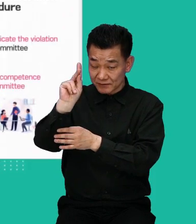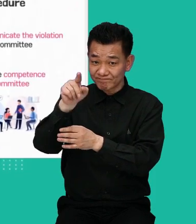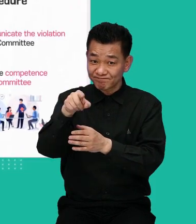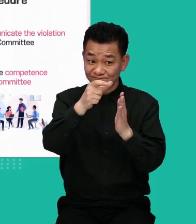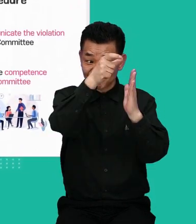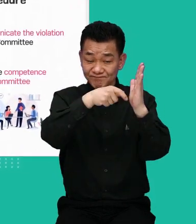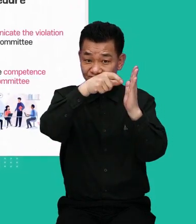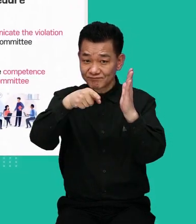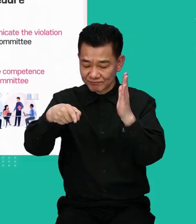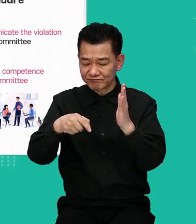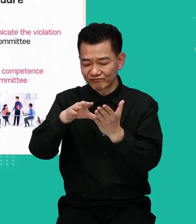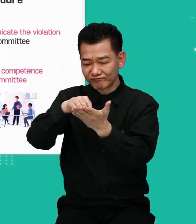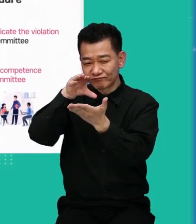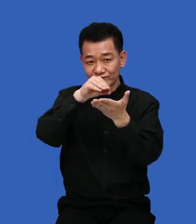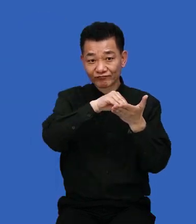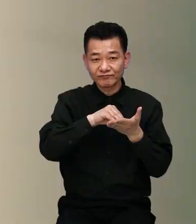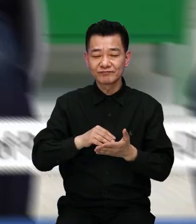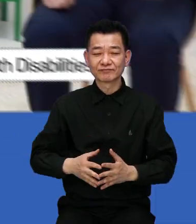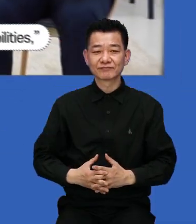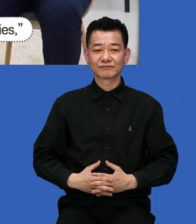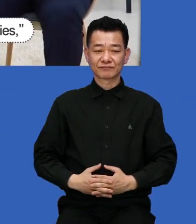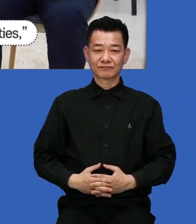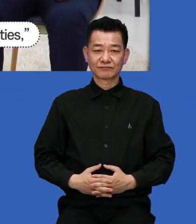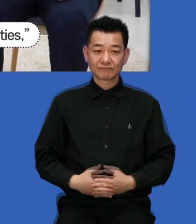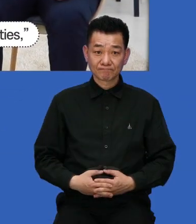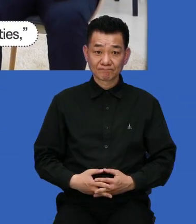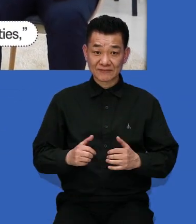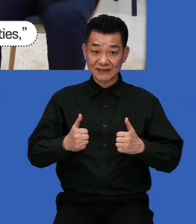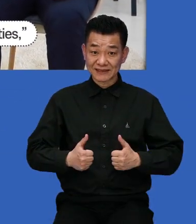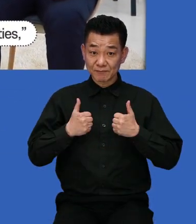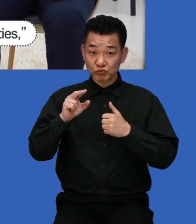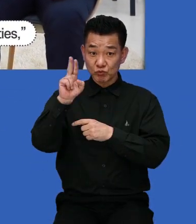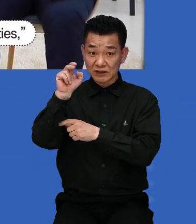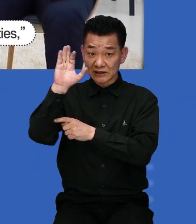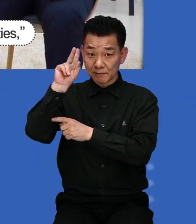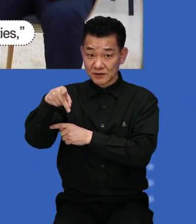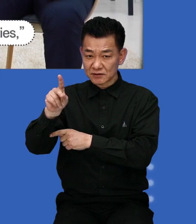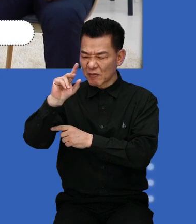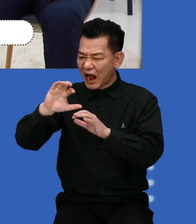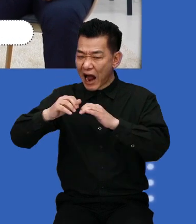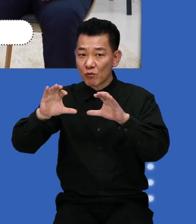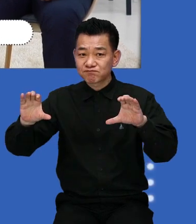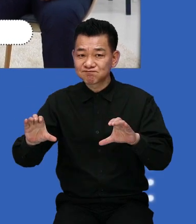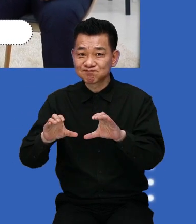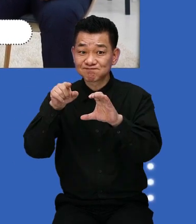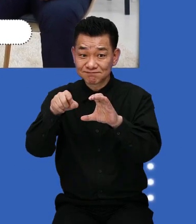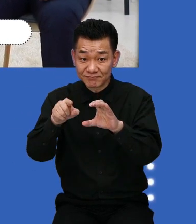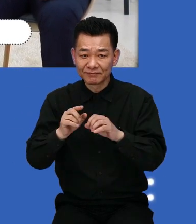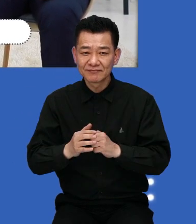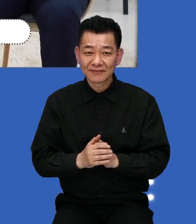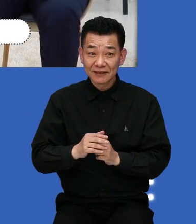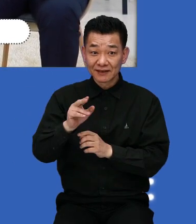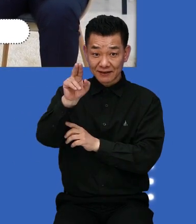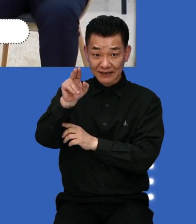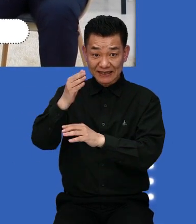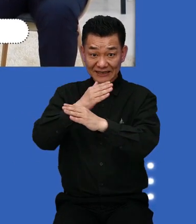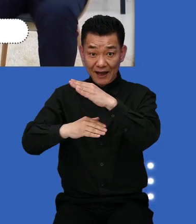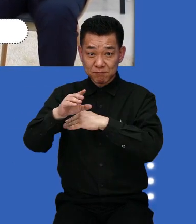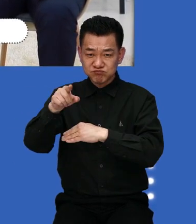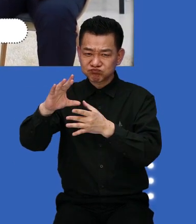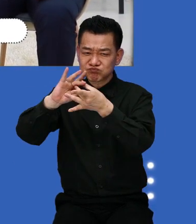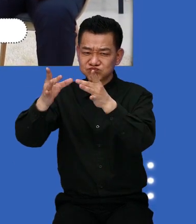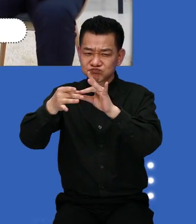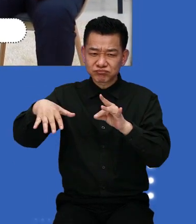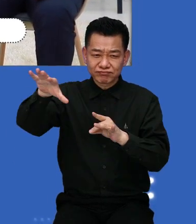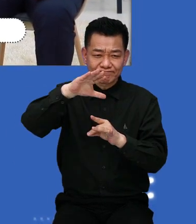real-life cases. There is also a special session to hear the stories of persons with disabilities